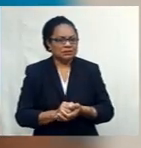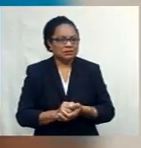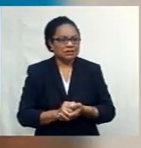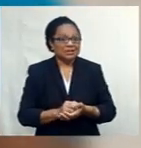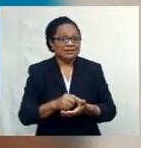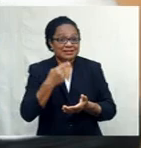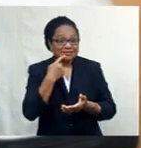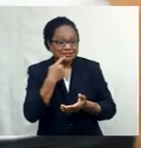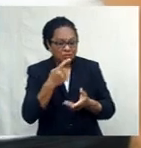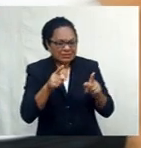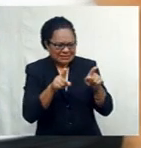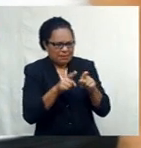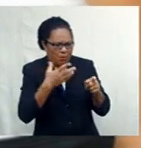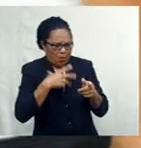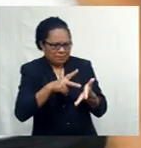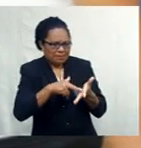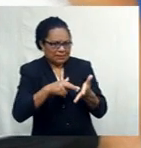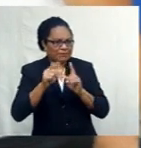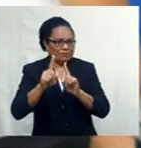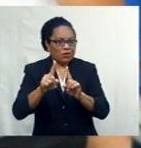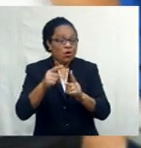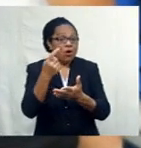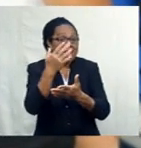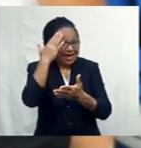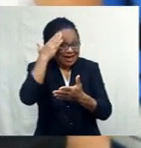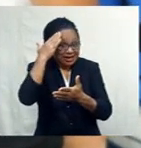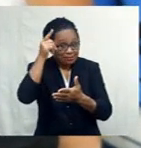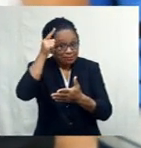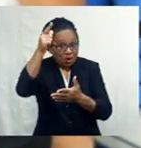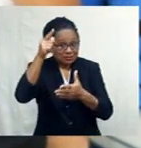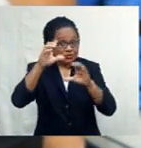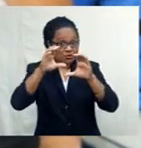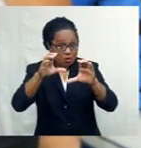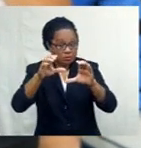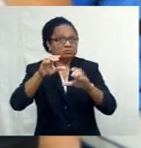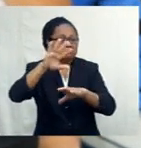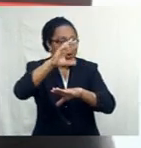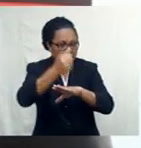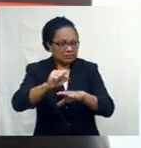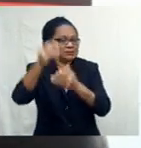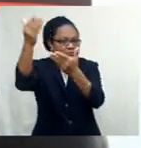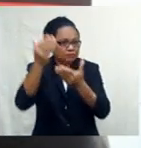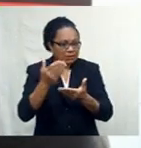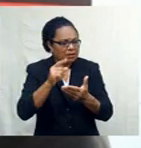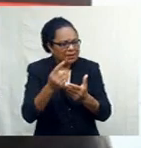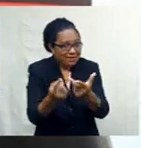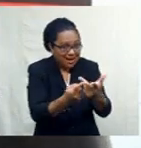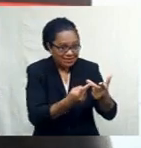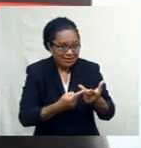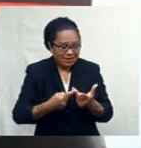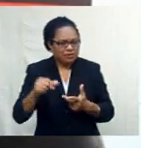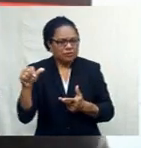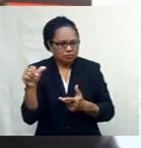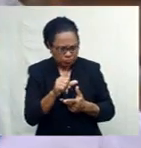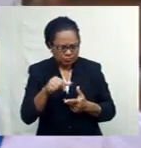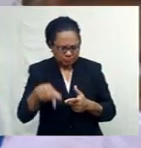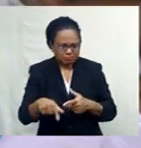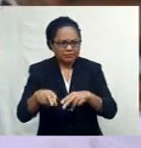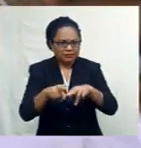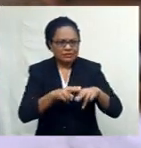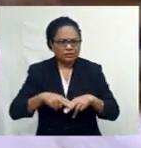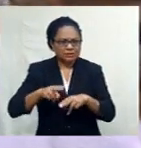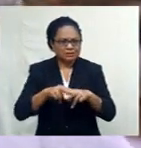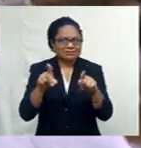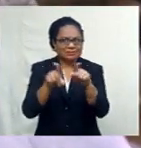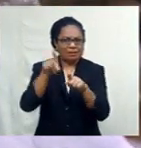coach. Let that the physio, the trainer, the SNC coach is a local.